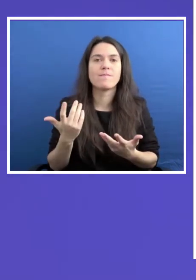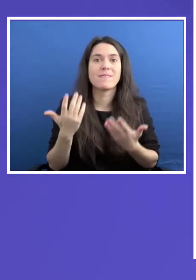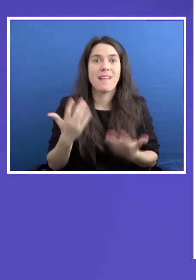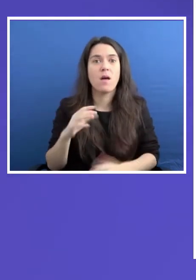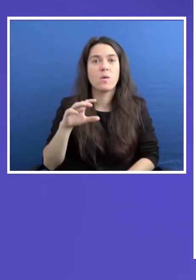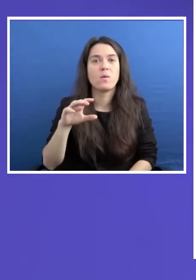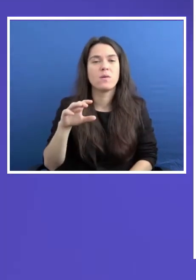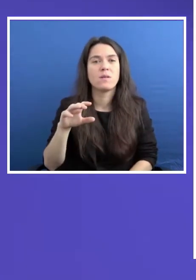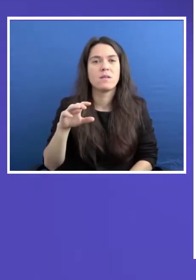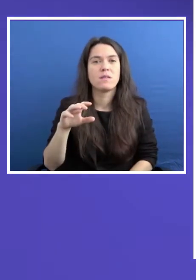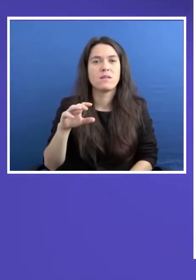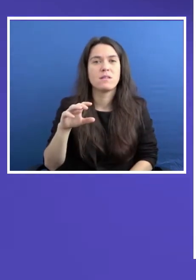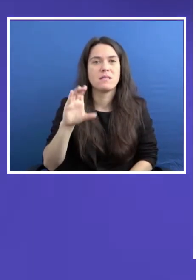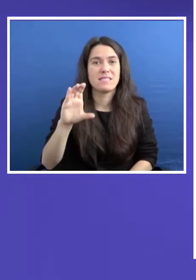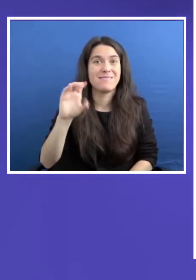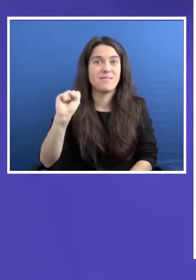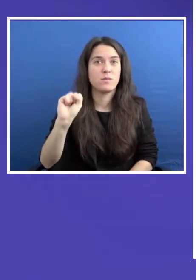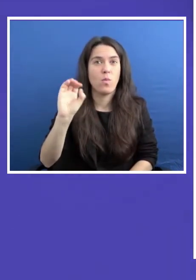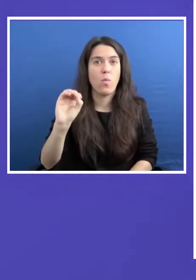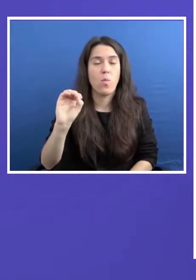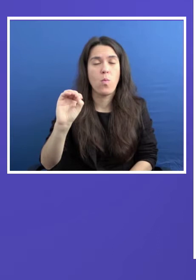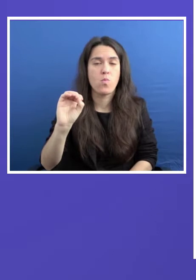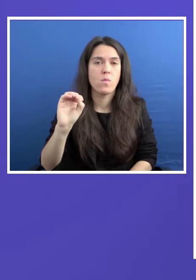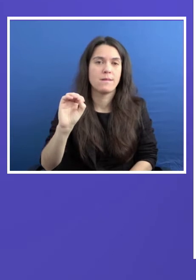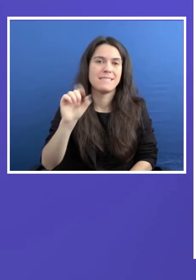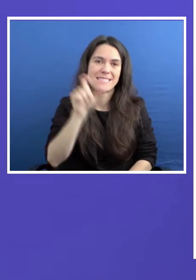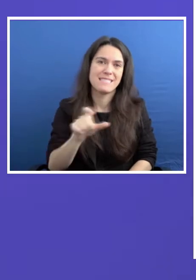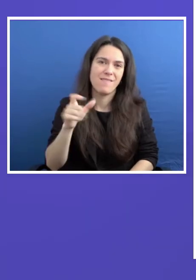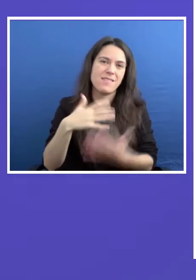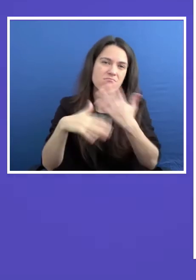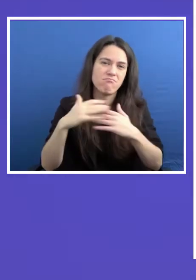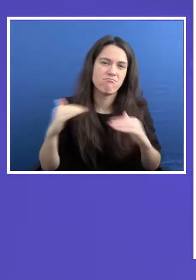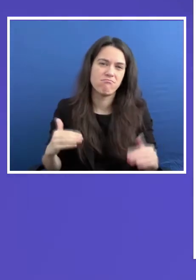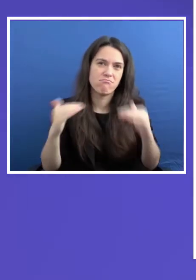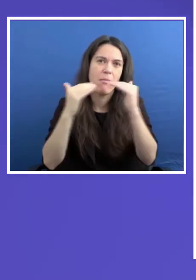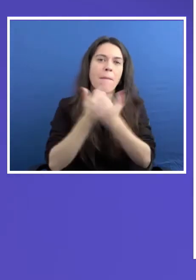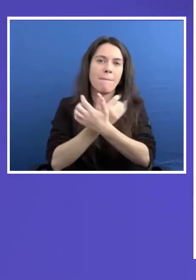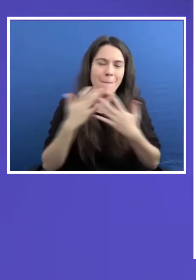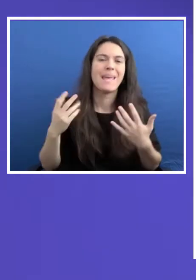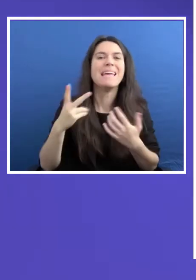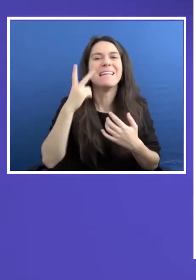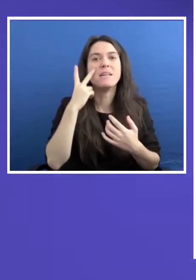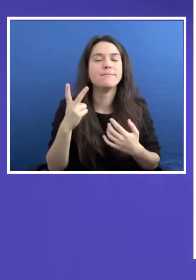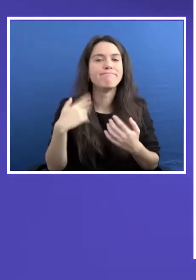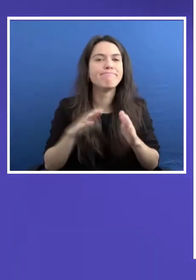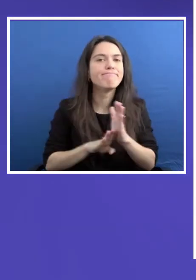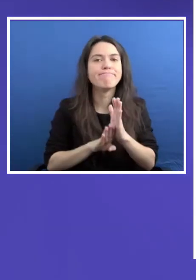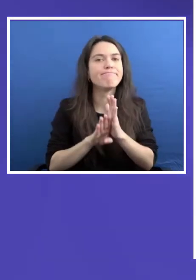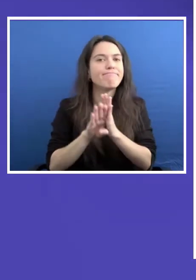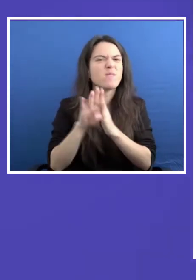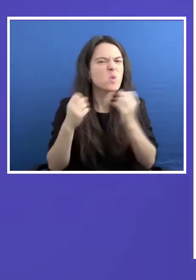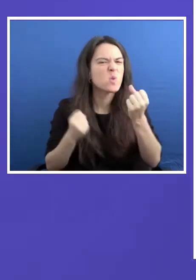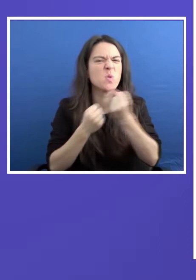CSOs try to do some work, and we still didn't get to the point we want to support women. We need to